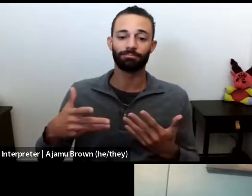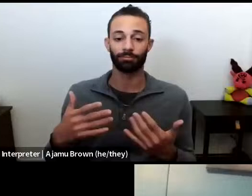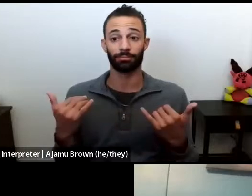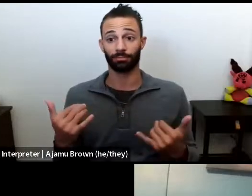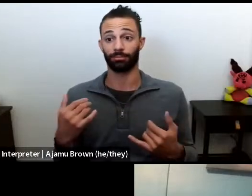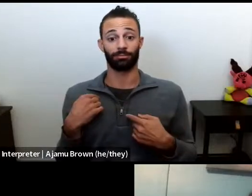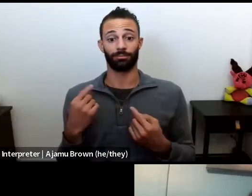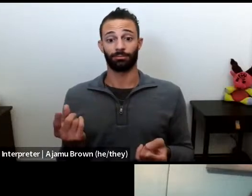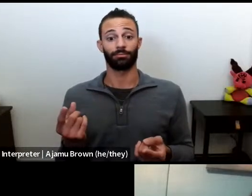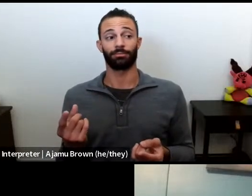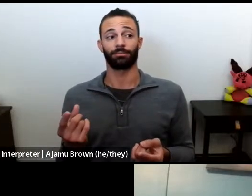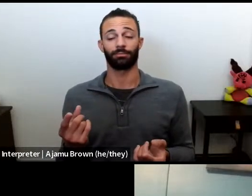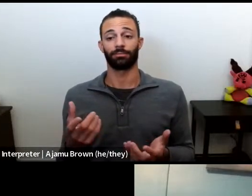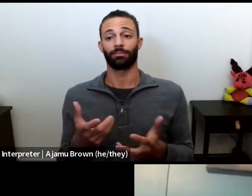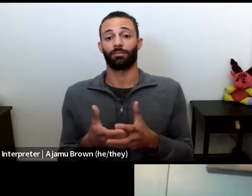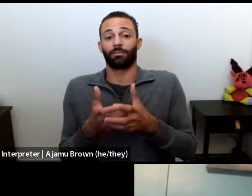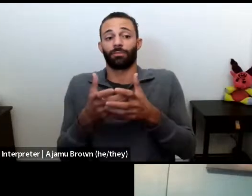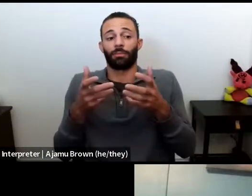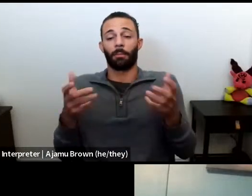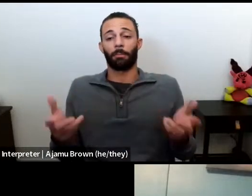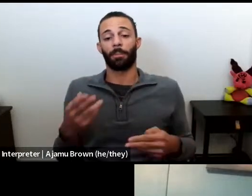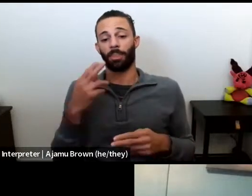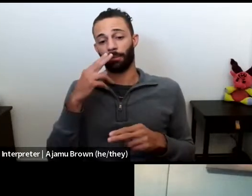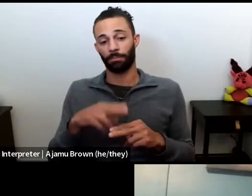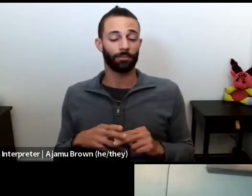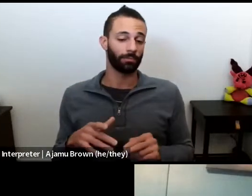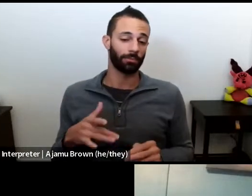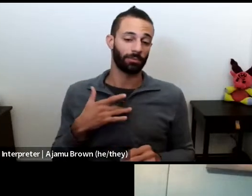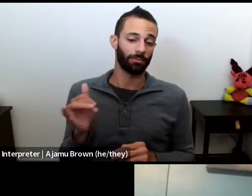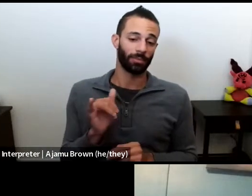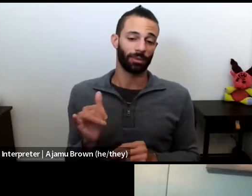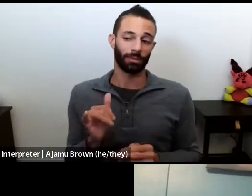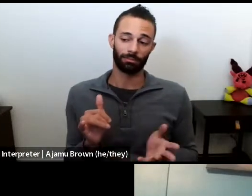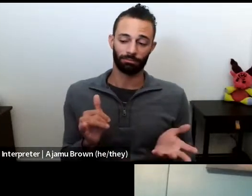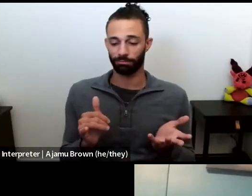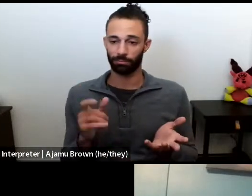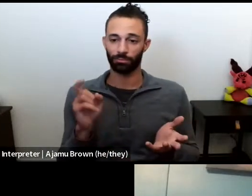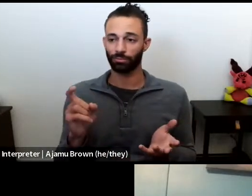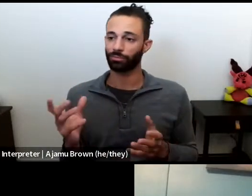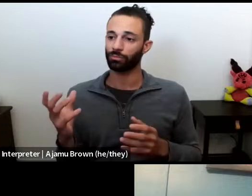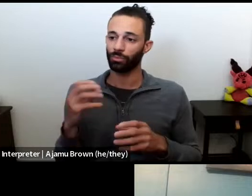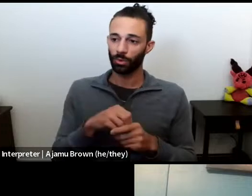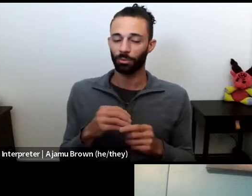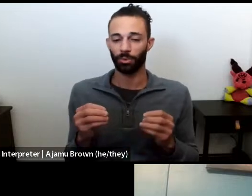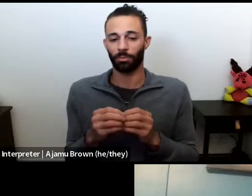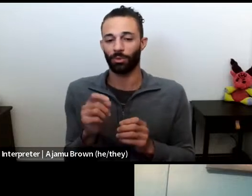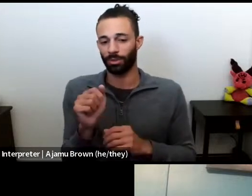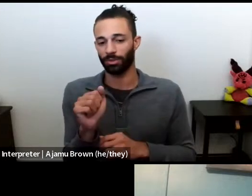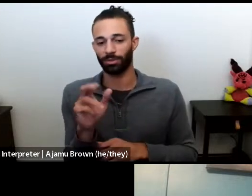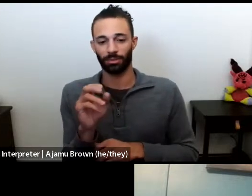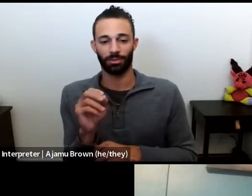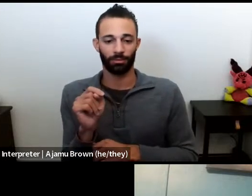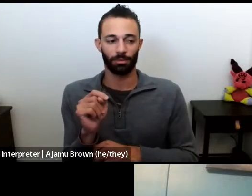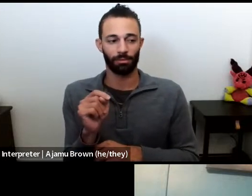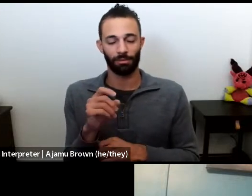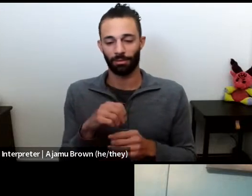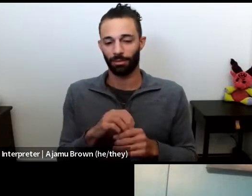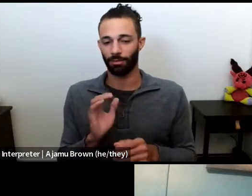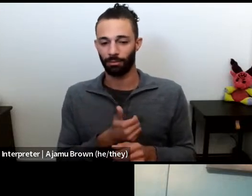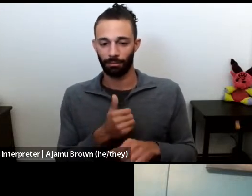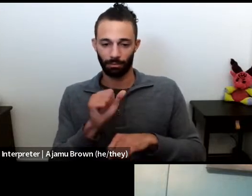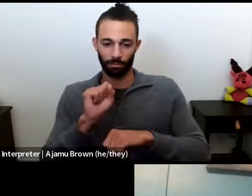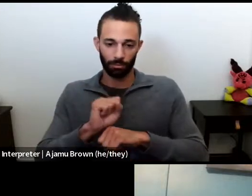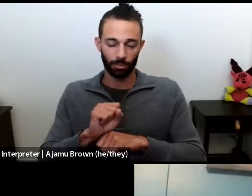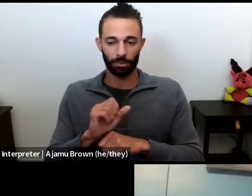been so much fun. I feel like we need to incorporate more tarot into our work and